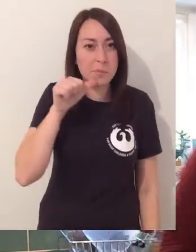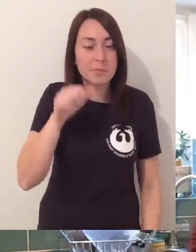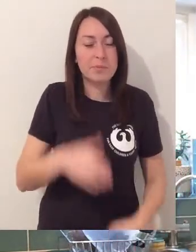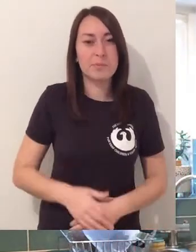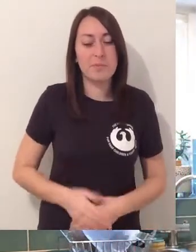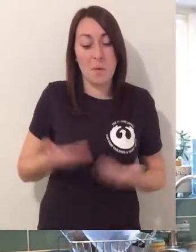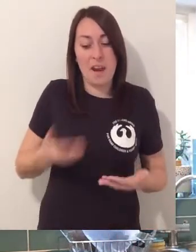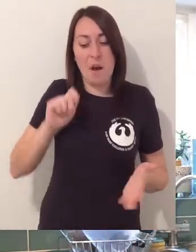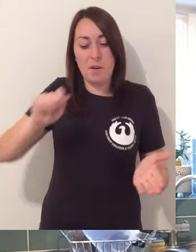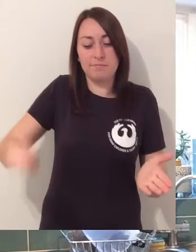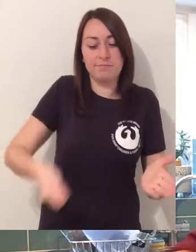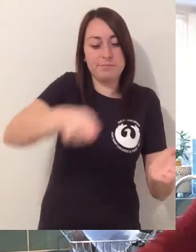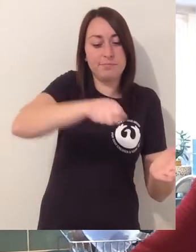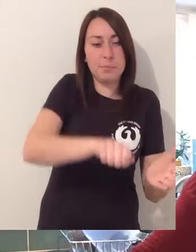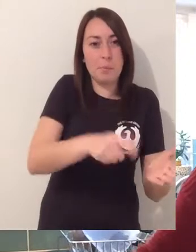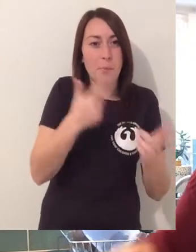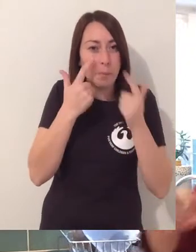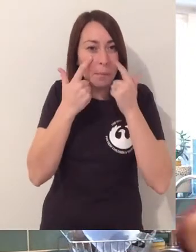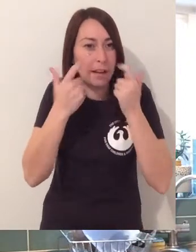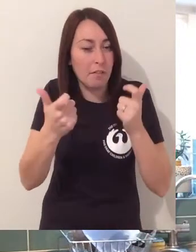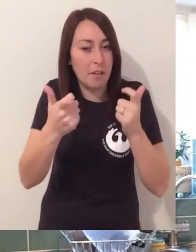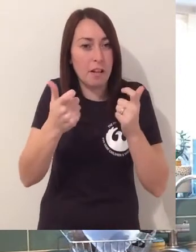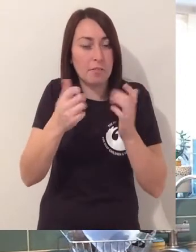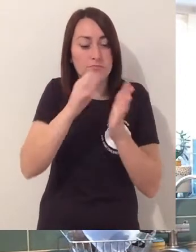Make sure you're using your oven glove while you're touching the side of the dish.